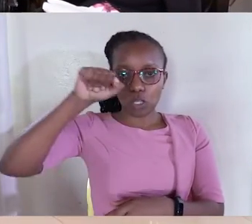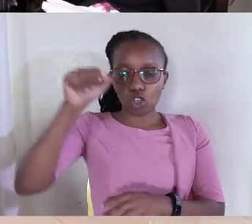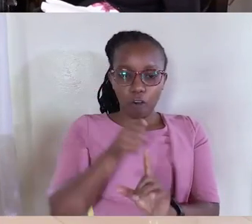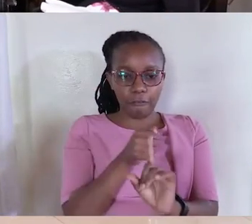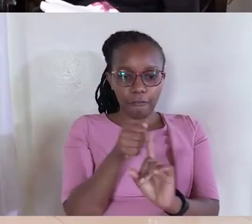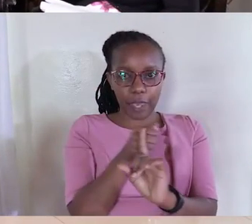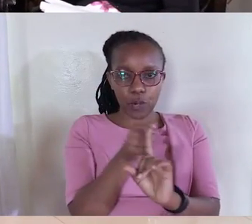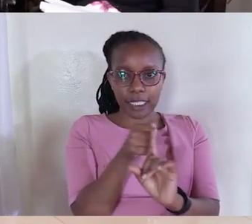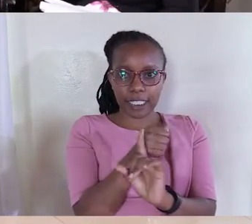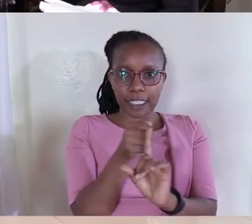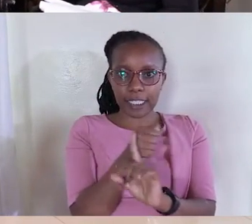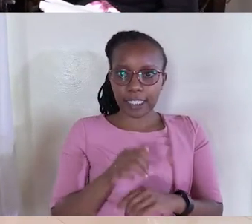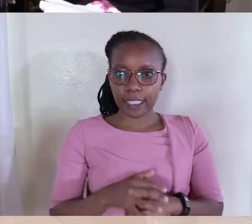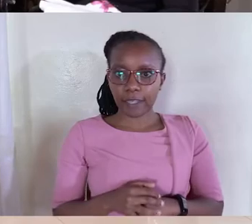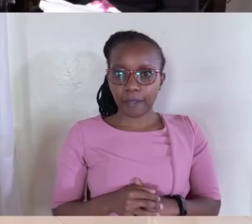have seen